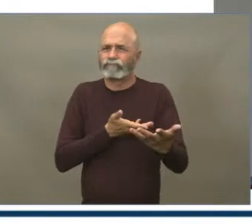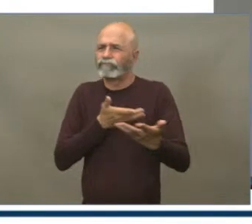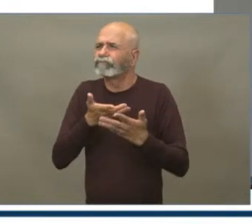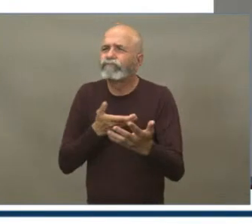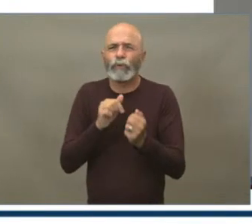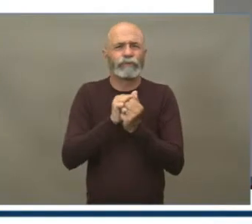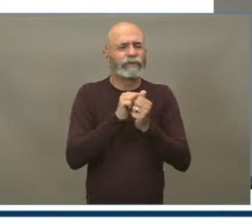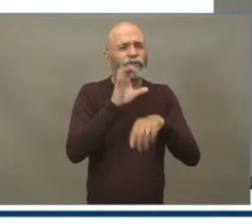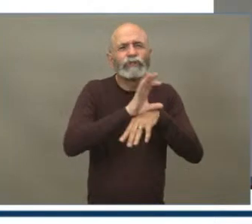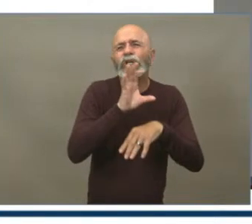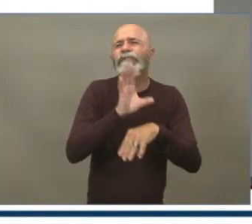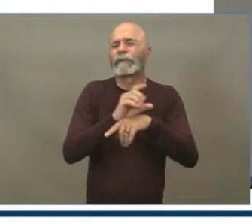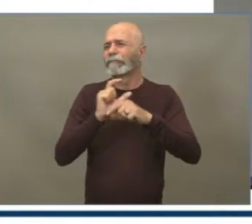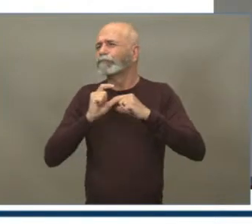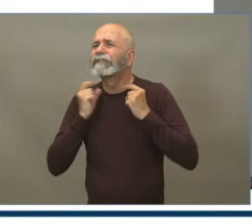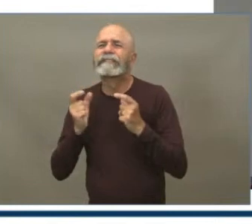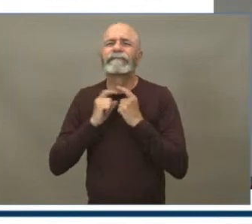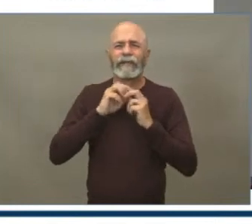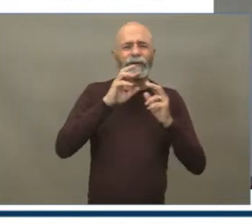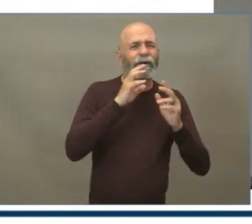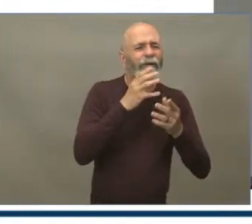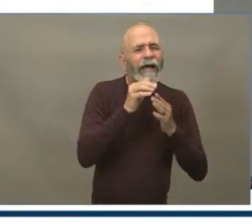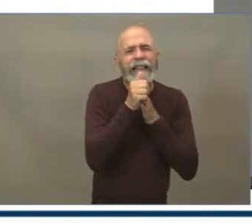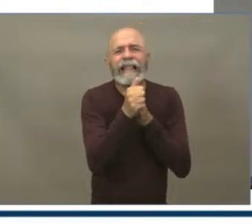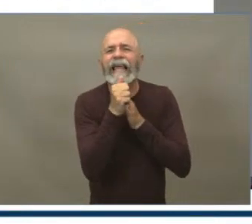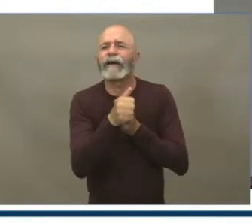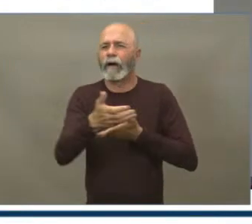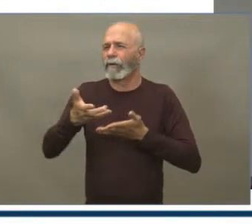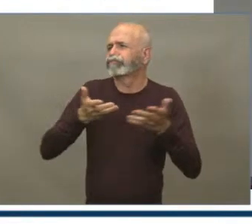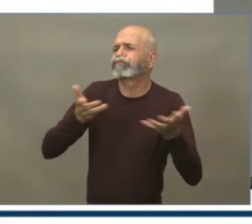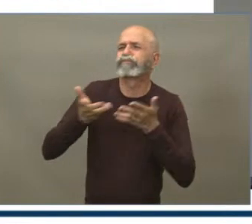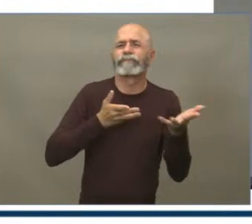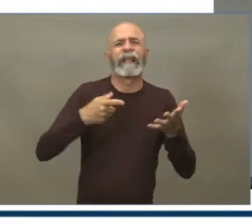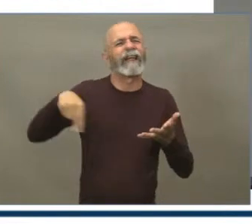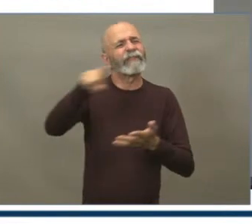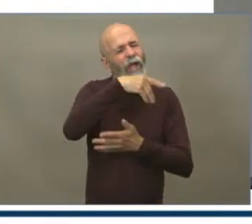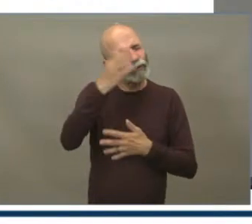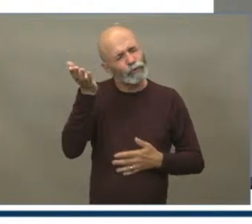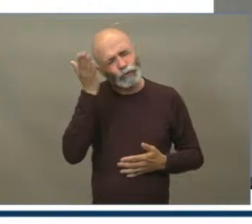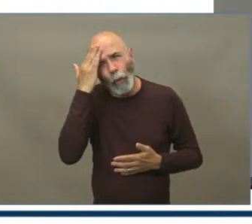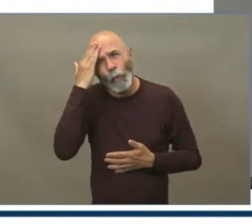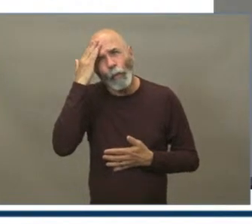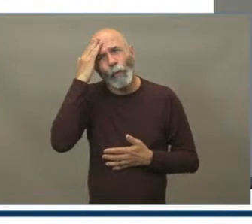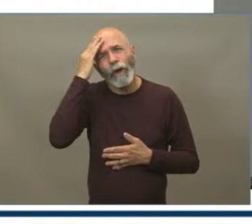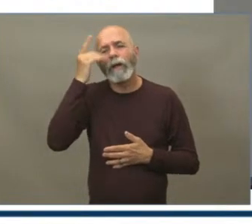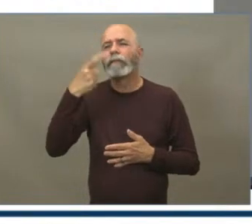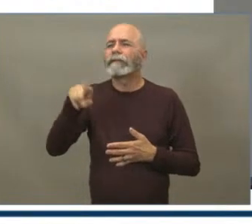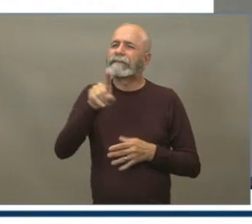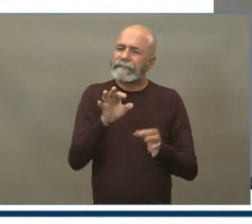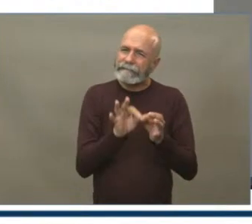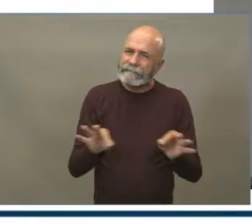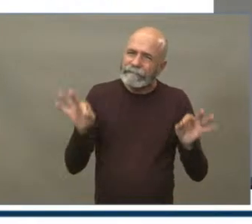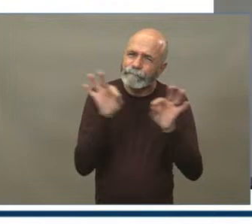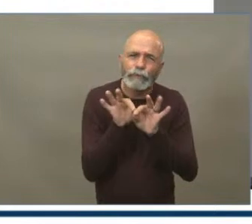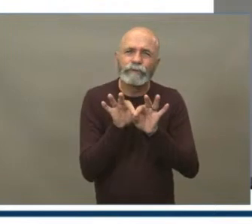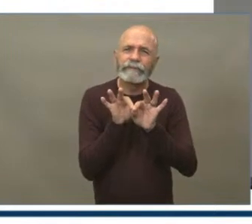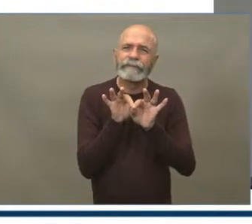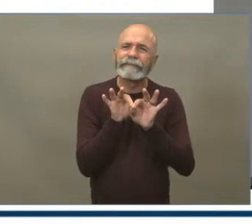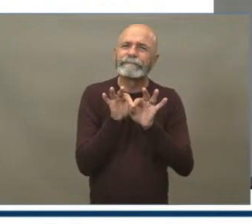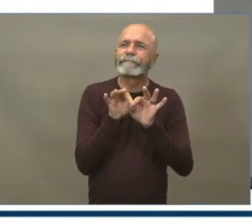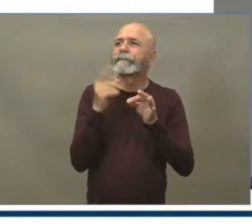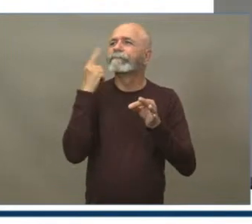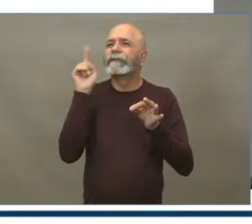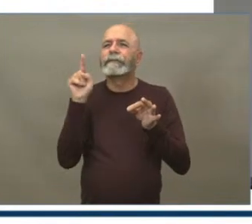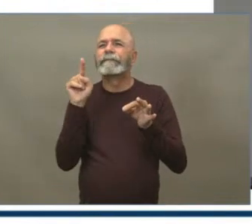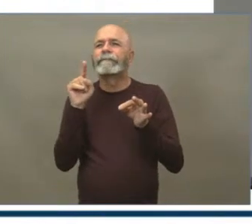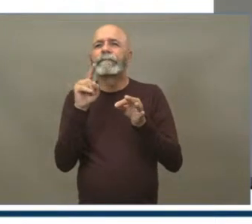them, and they all understand the need for them. That we all together we recognize the importance of faith